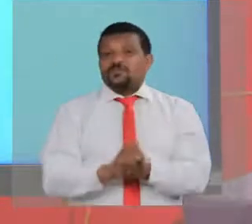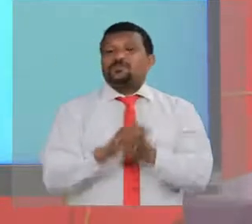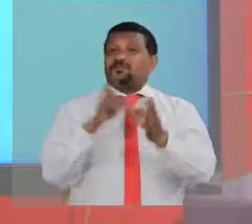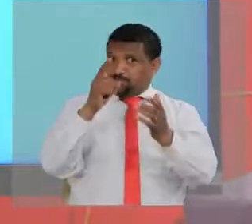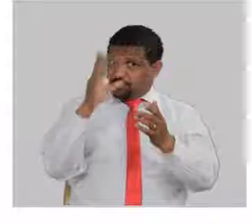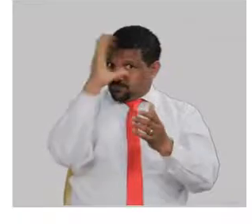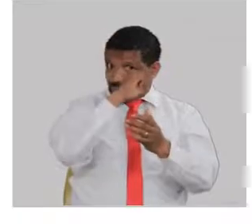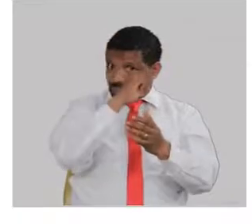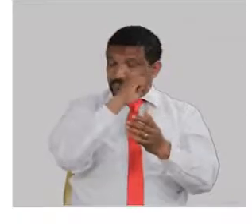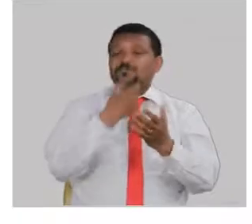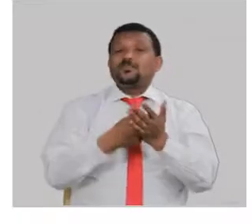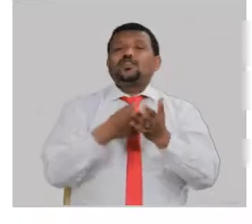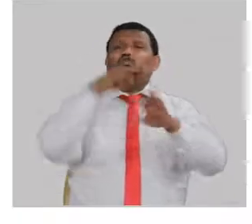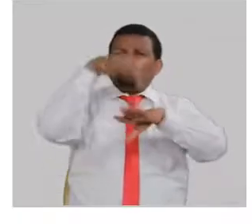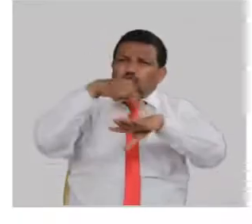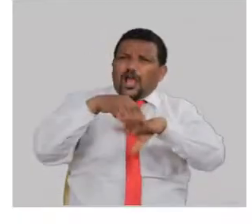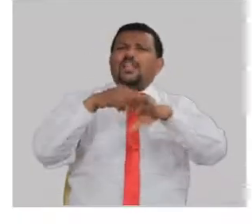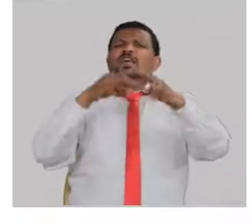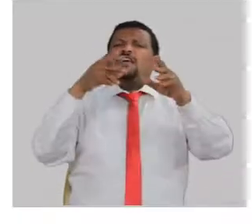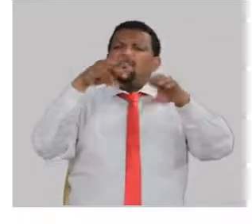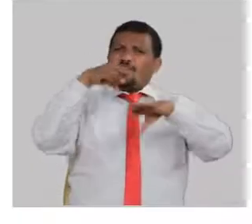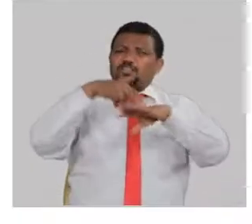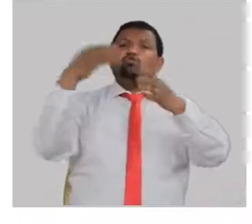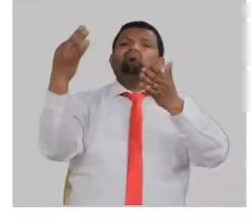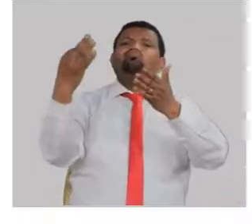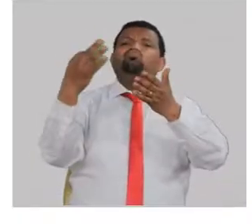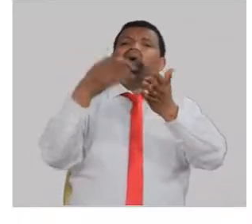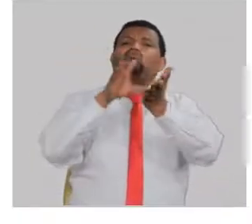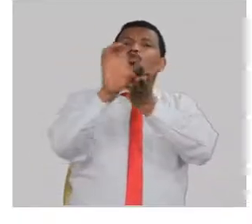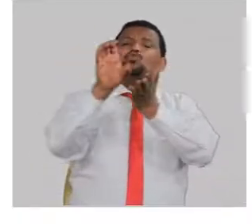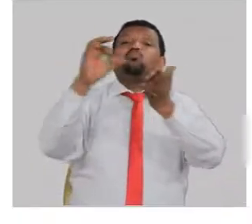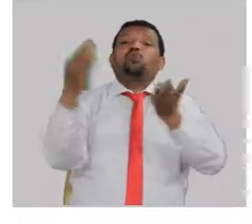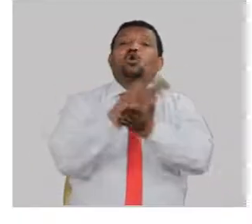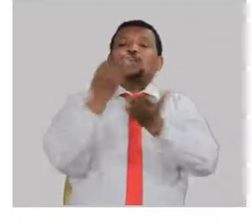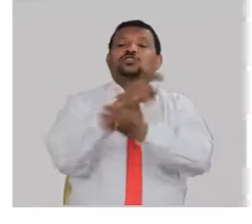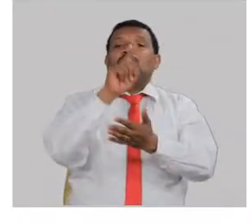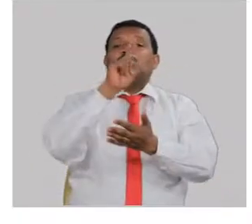Suppose the total fixed cost of production is 100